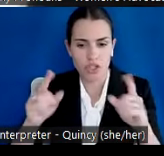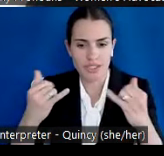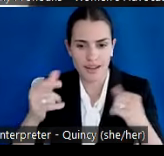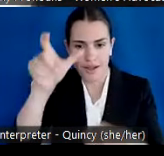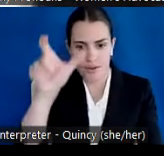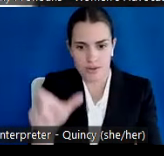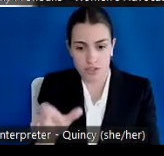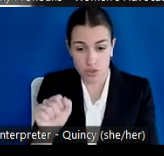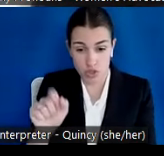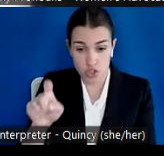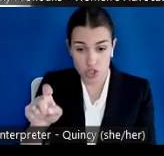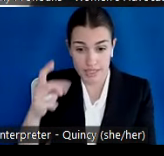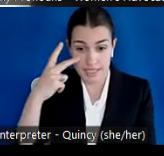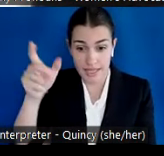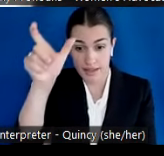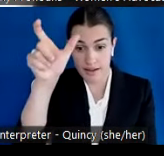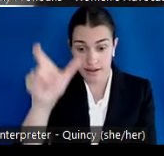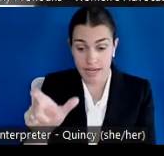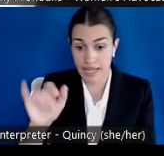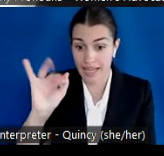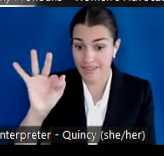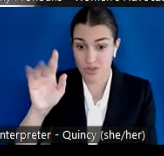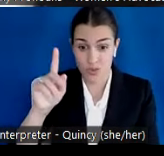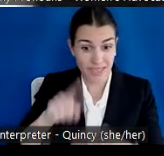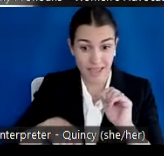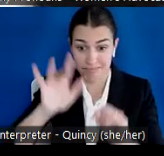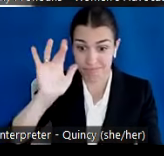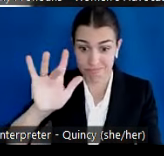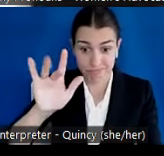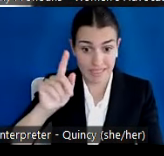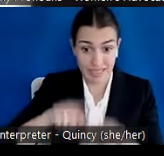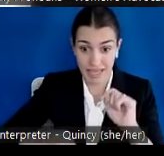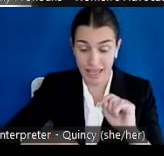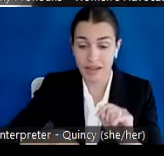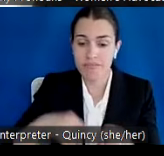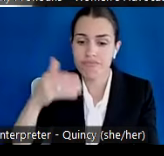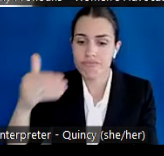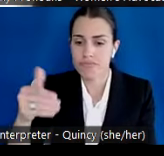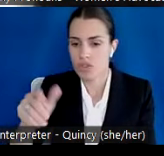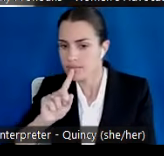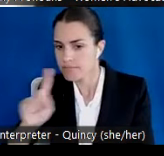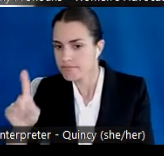So you should see it on your screen, and if you are not able to access the poll on your screen, feel free to also drop your response